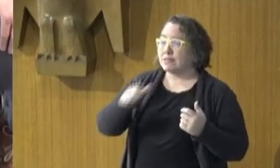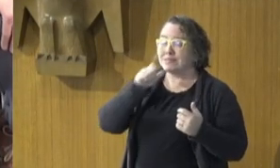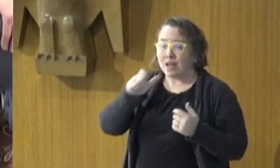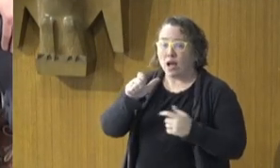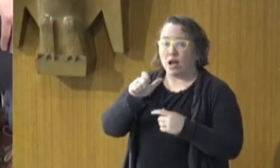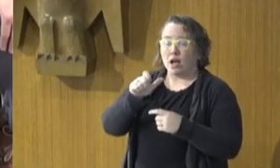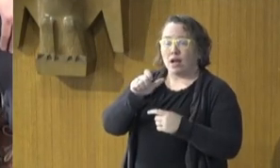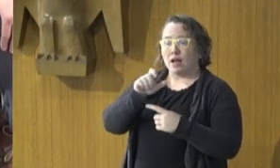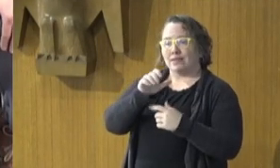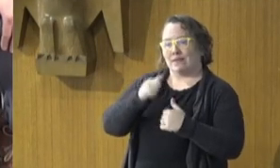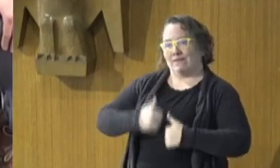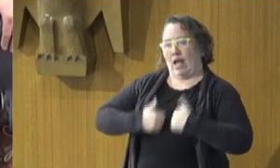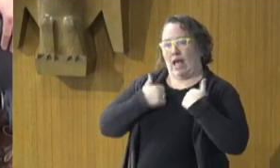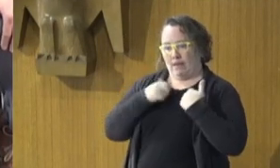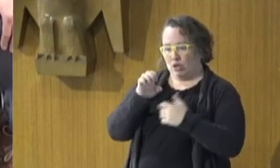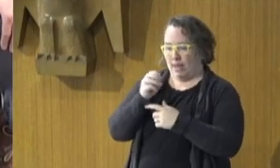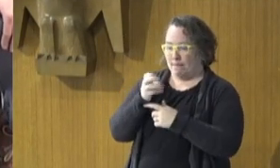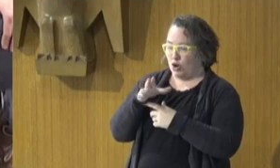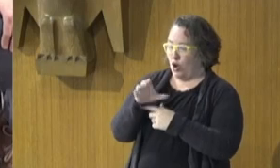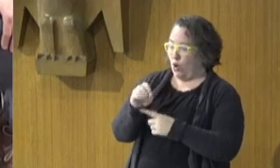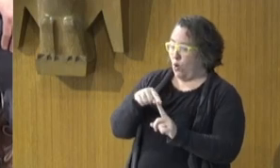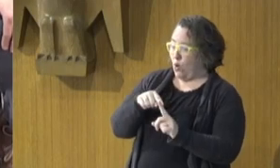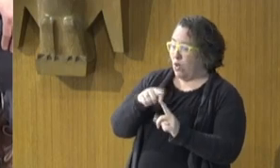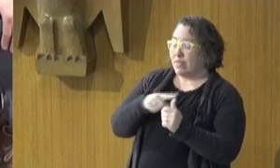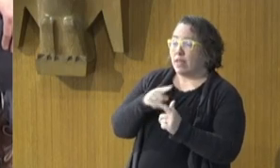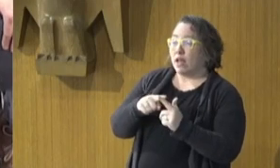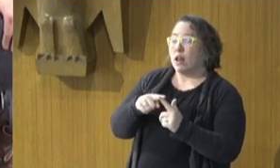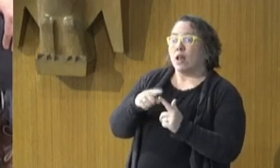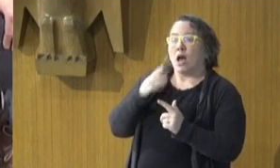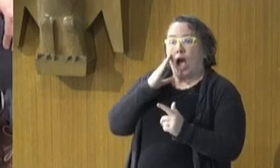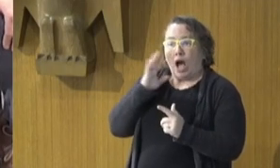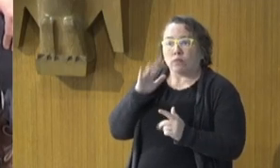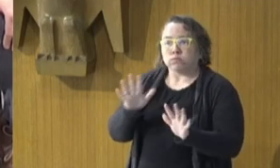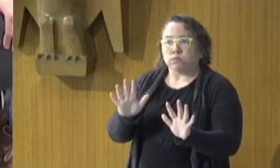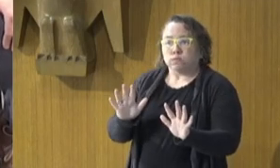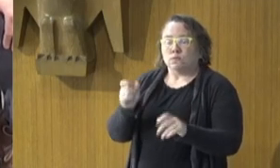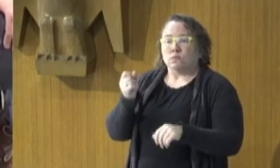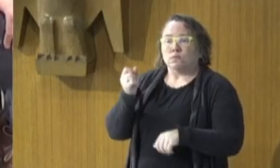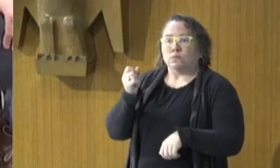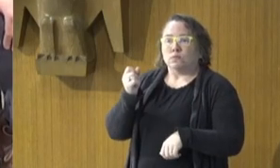support reproductive justice, not to say, like, this is,